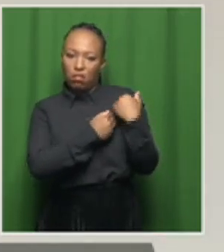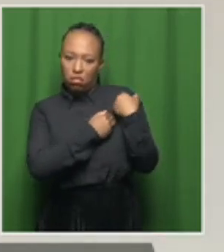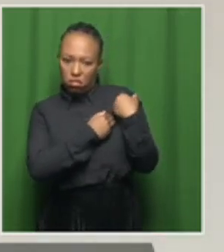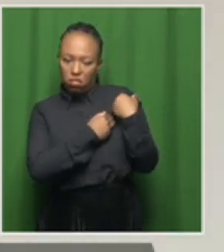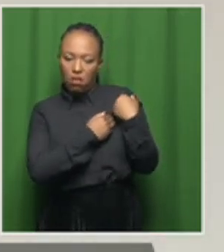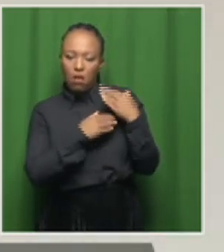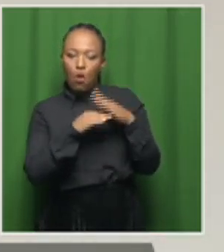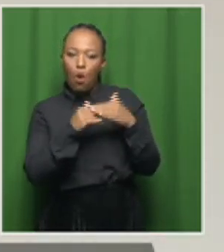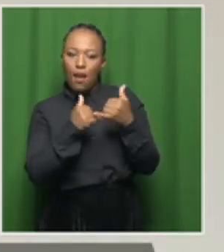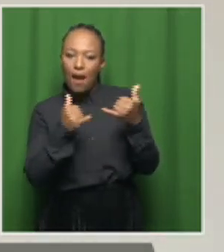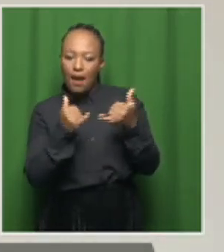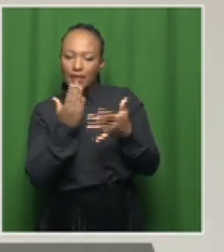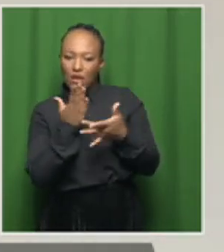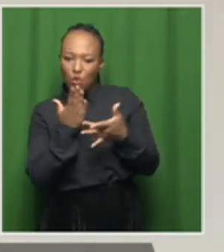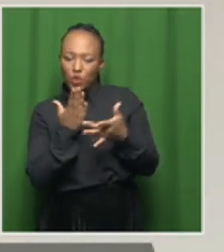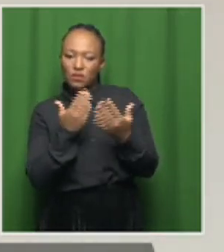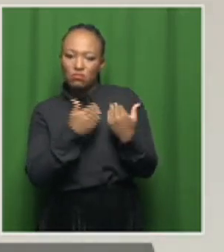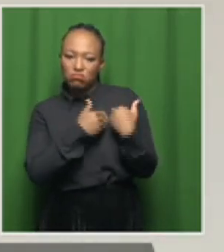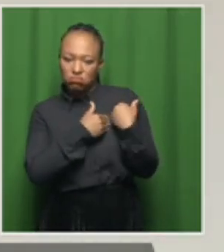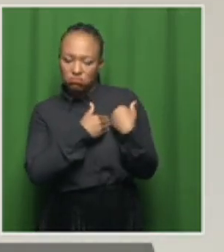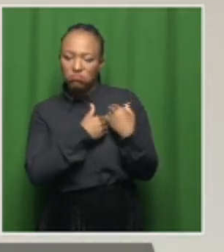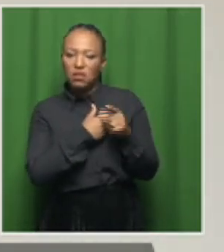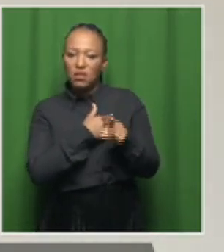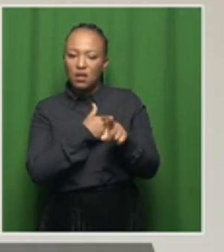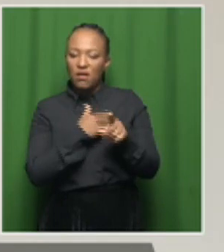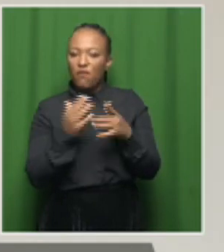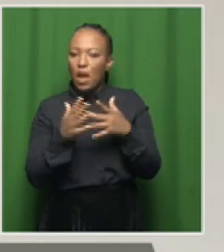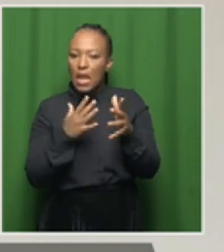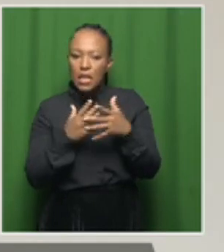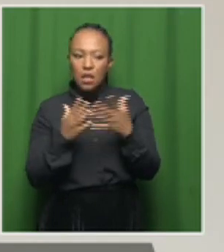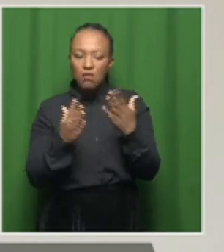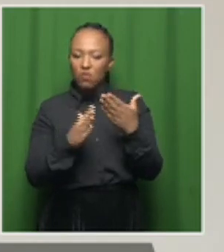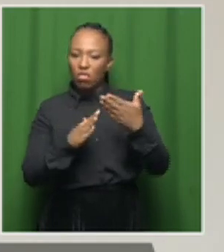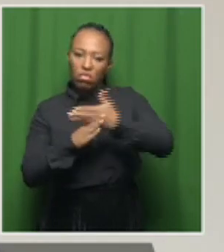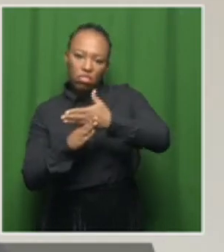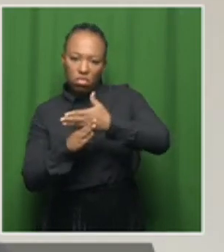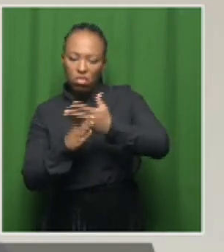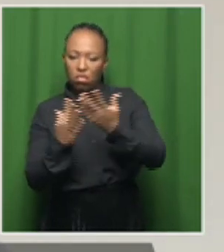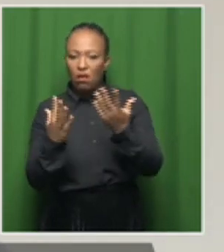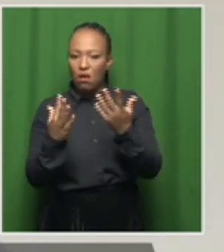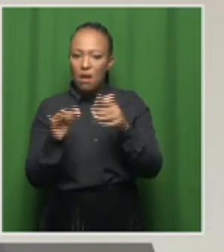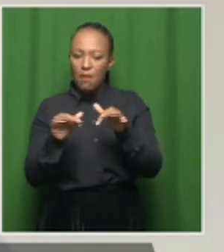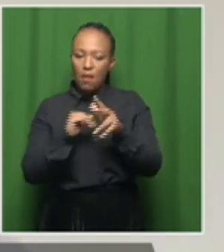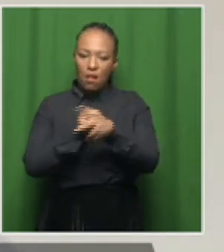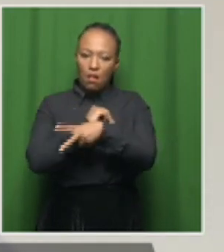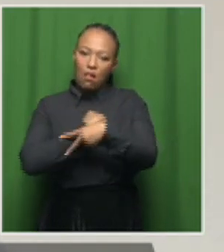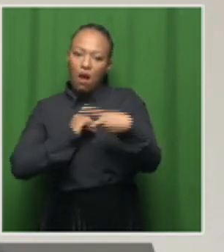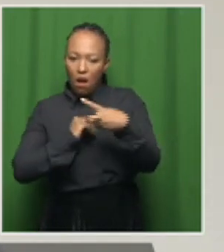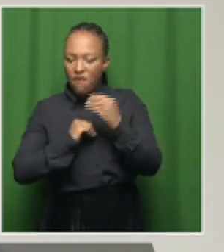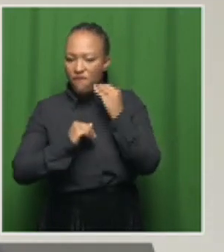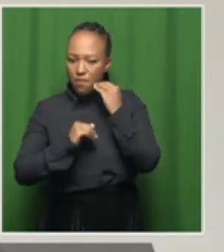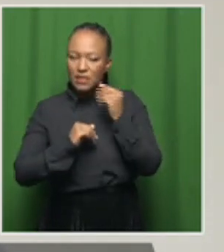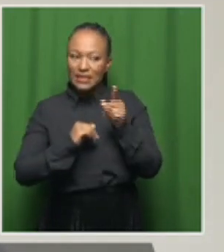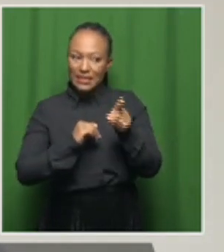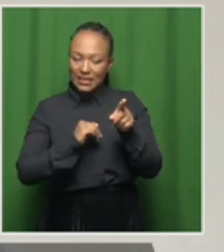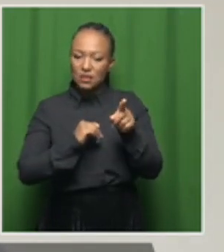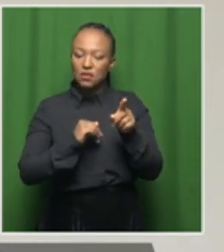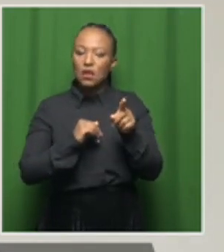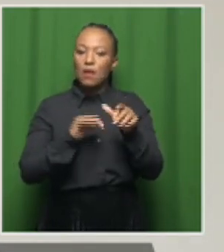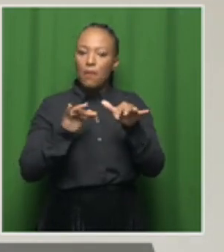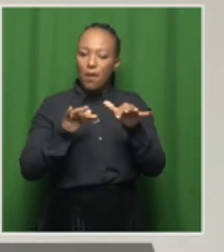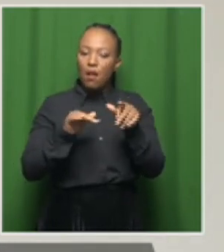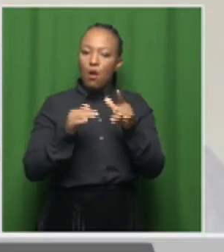then protect those systems, especially against cyber attacks and to protect people's information, as well as anything that lives on the